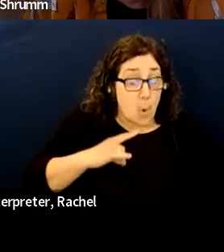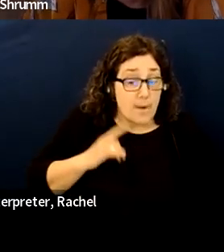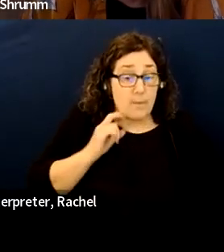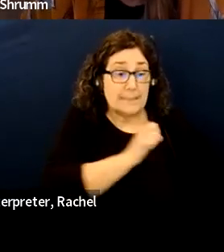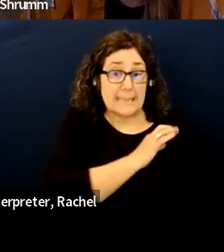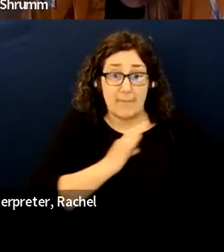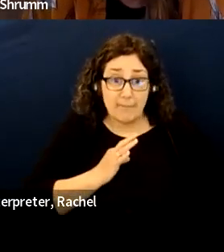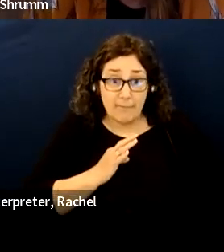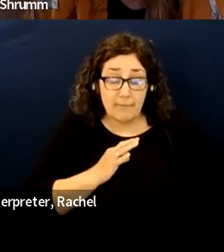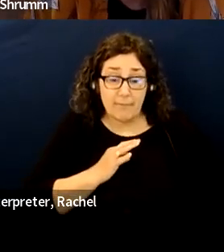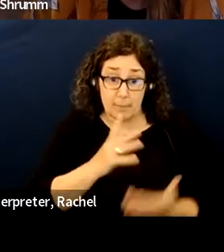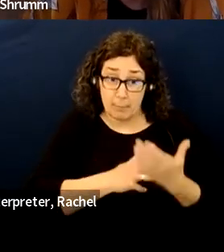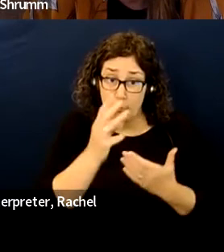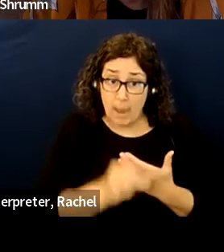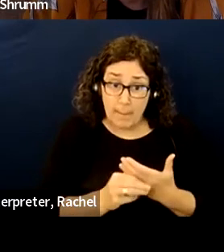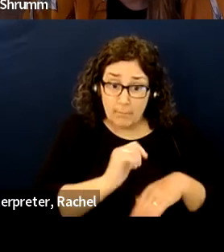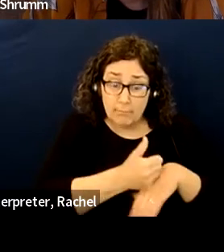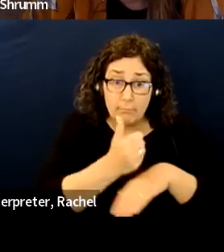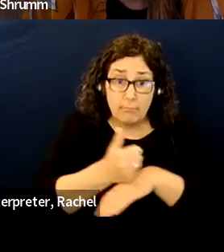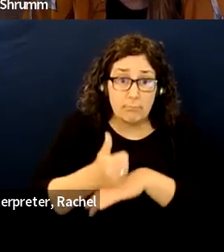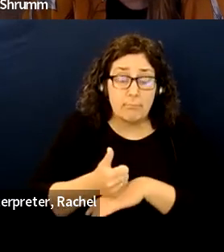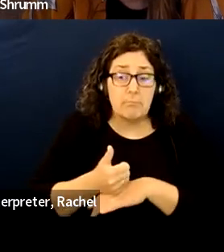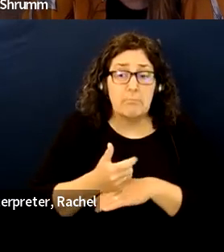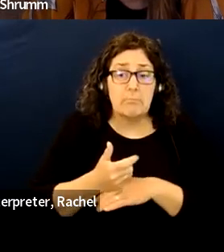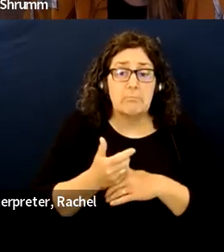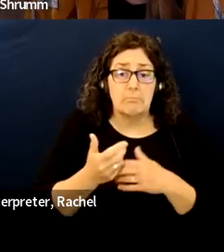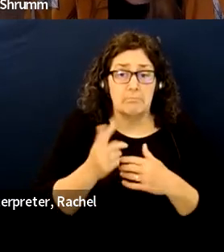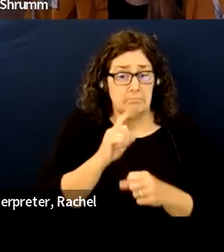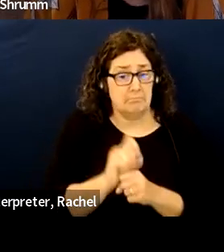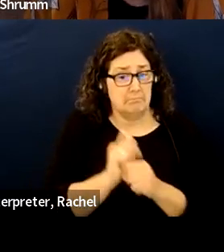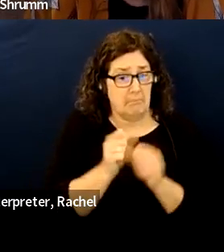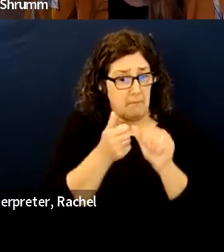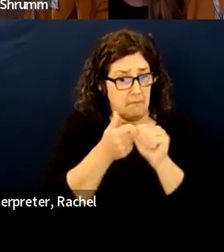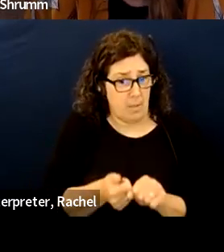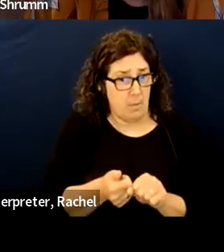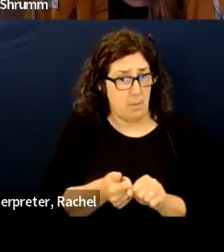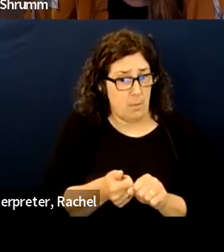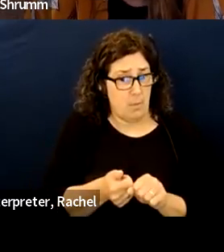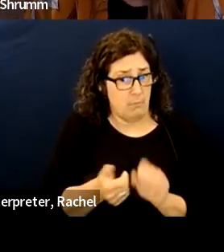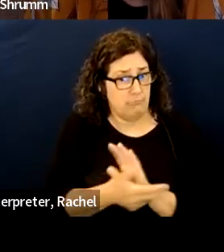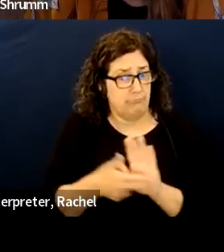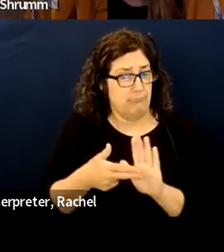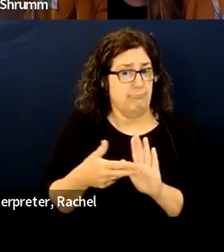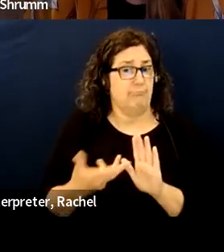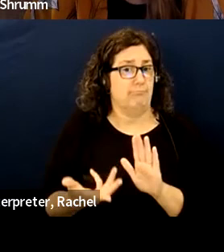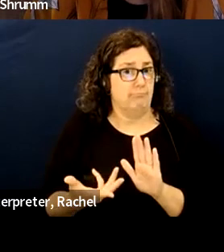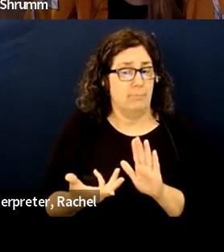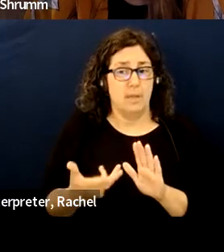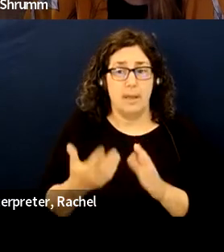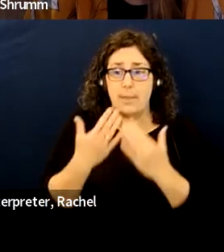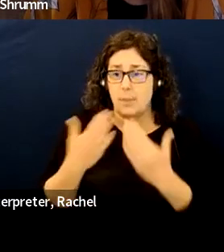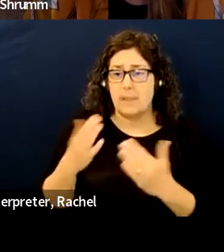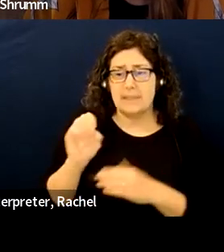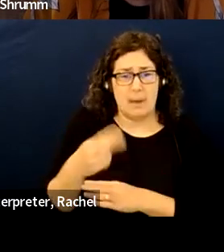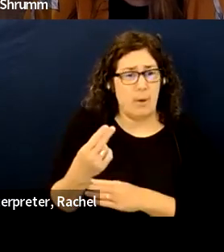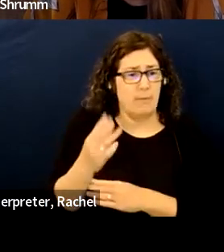for the programming we're doing? And also, I just want to thank Sarah for that